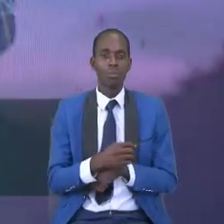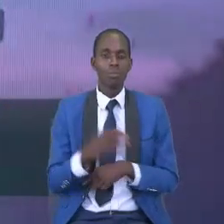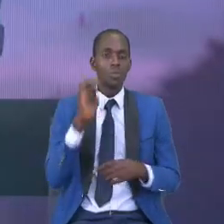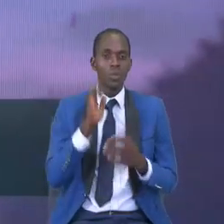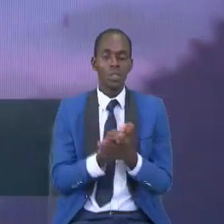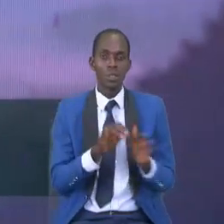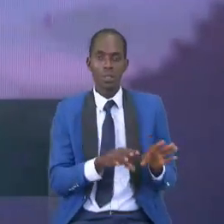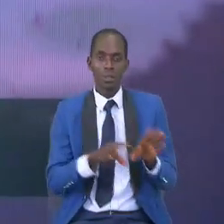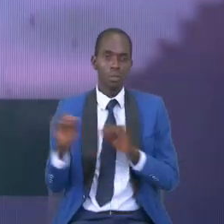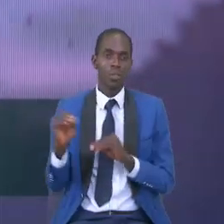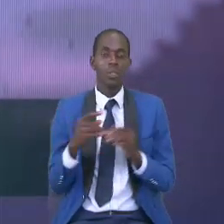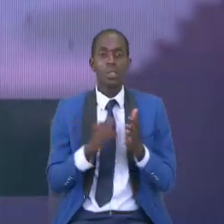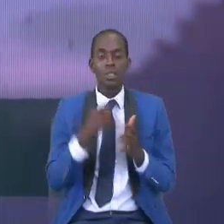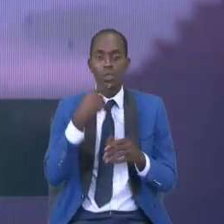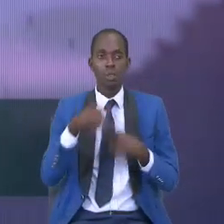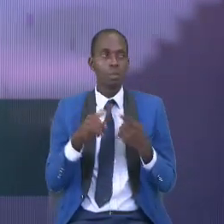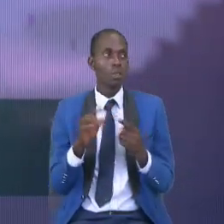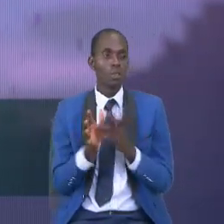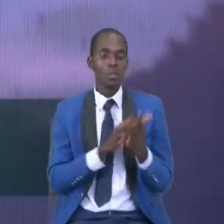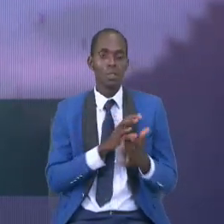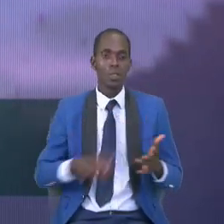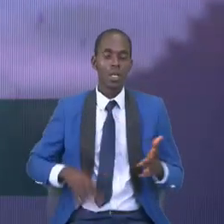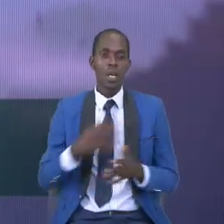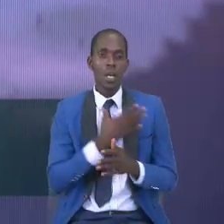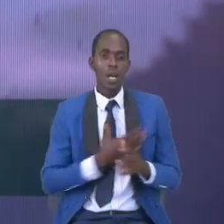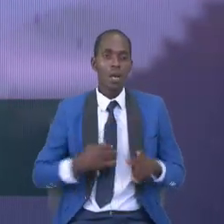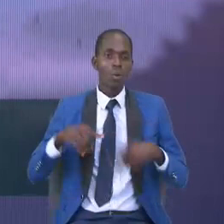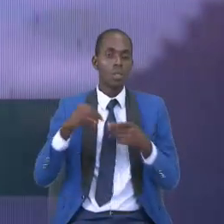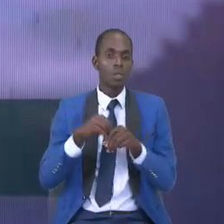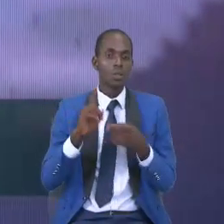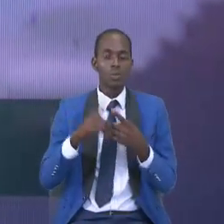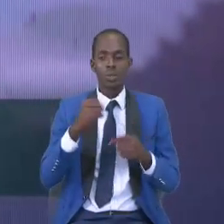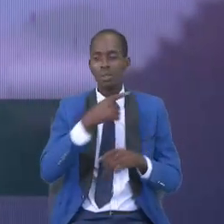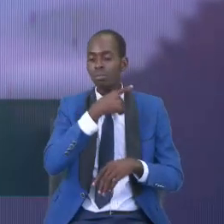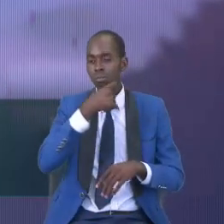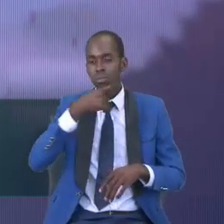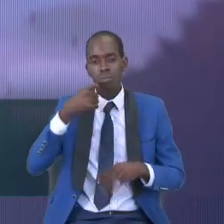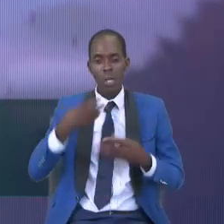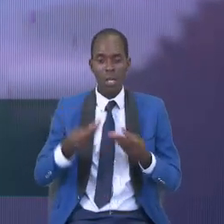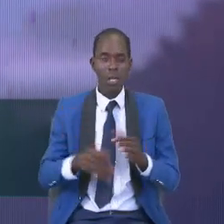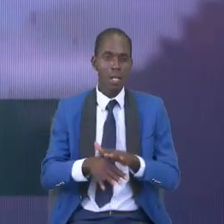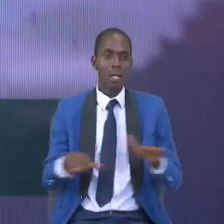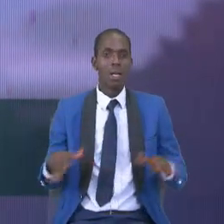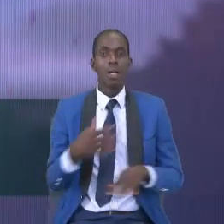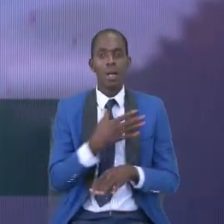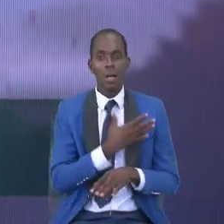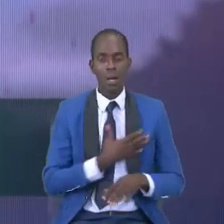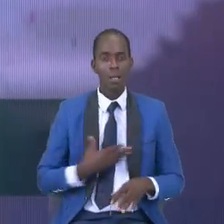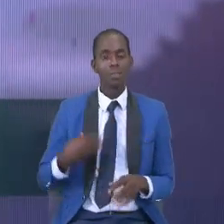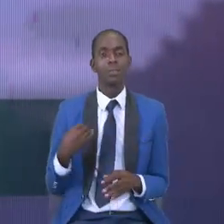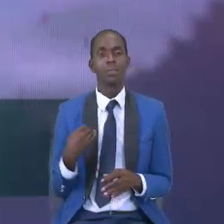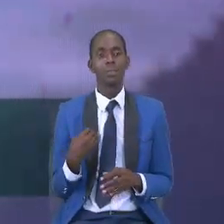departed, that's talking about Jesus Christ, and went into a desert place, and the people sought him,